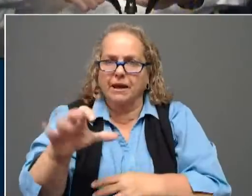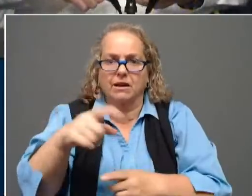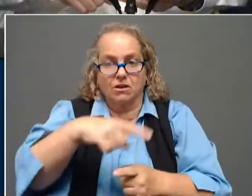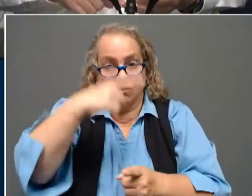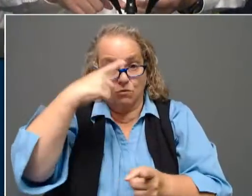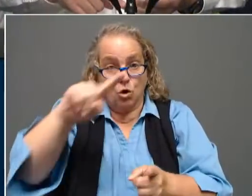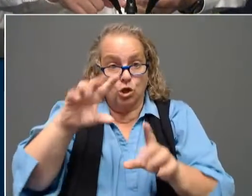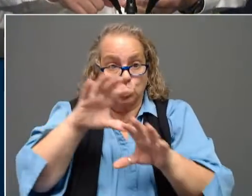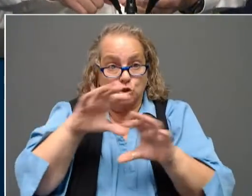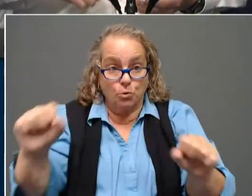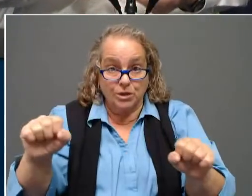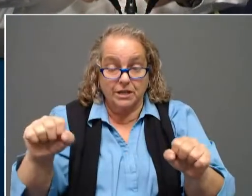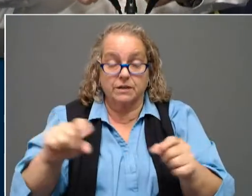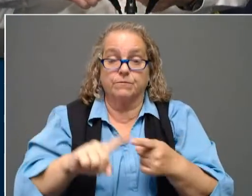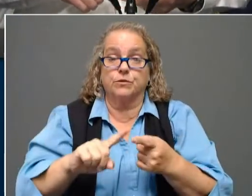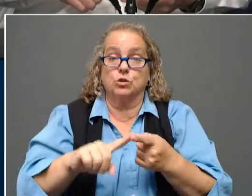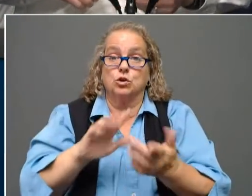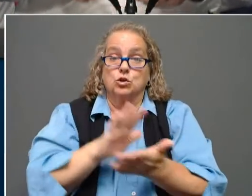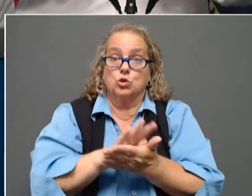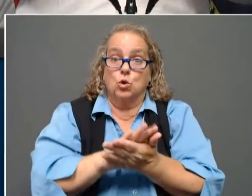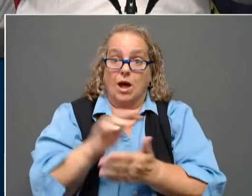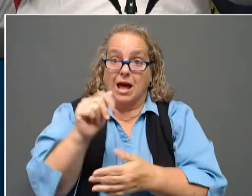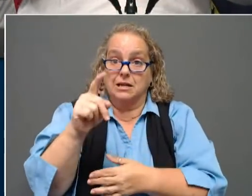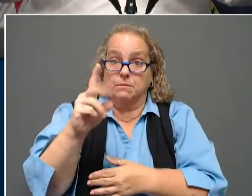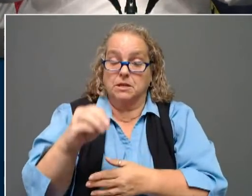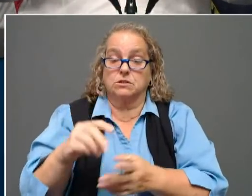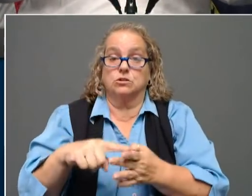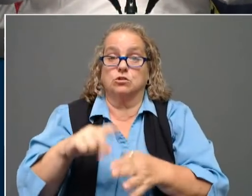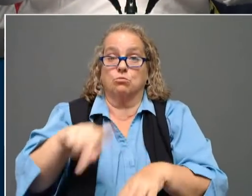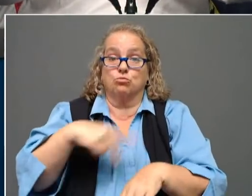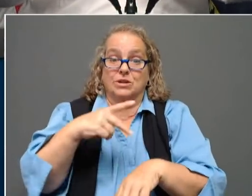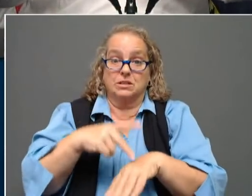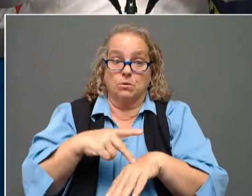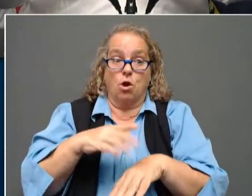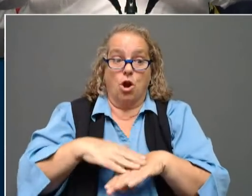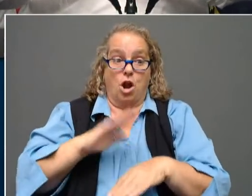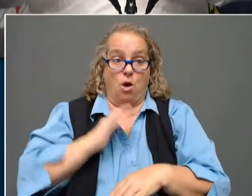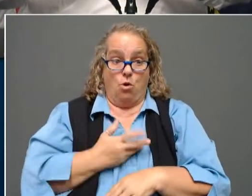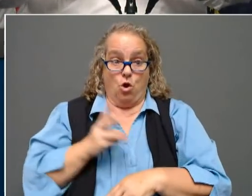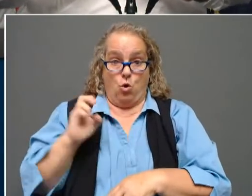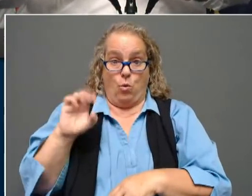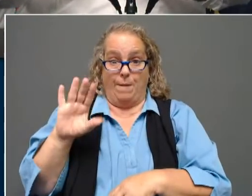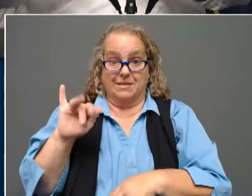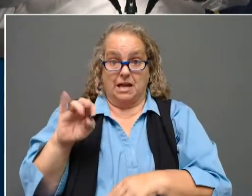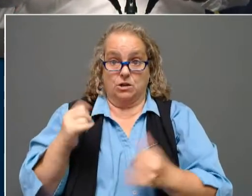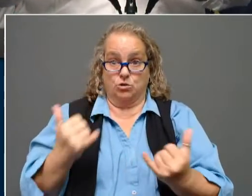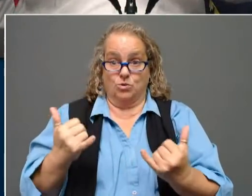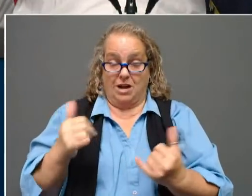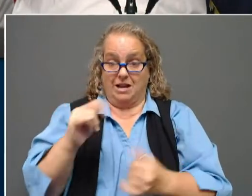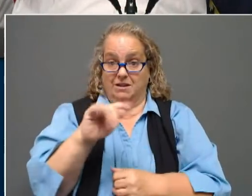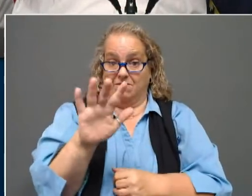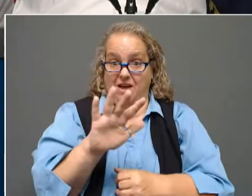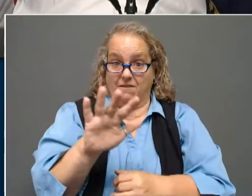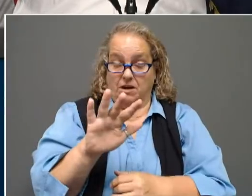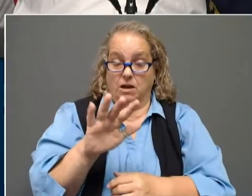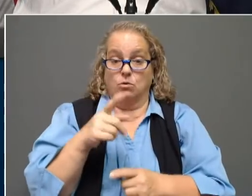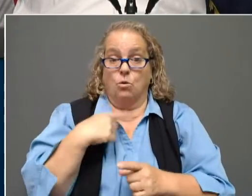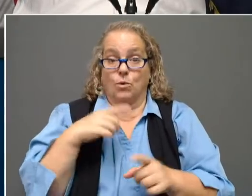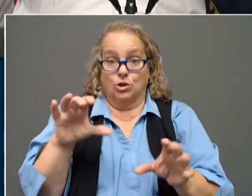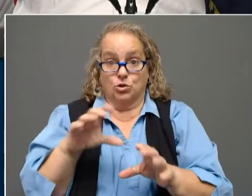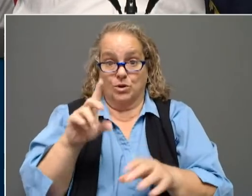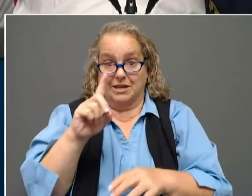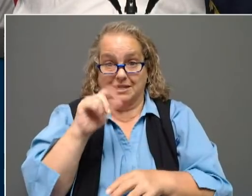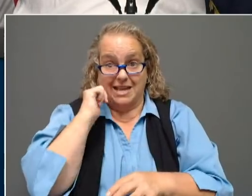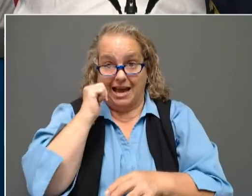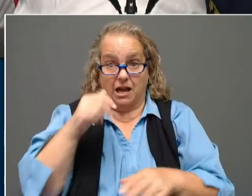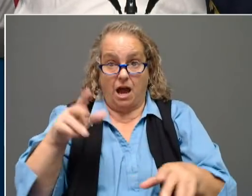is for school administrators, principals. On our website today by 5 o'clock when we do the daily update, right in the middle of